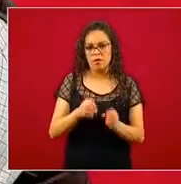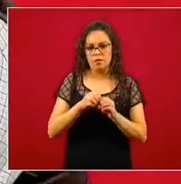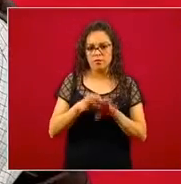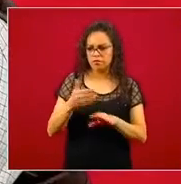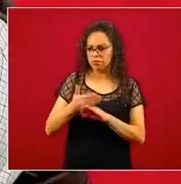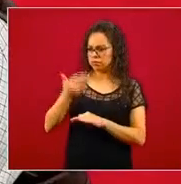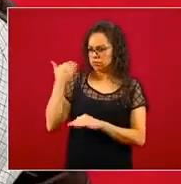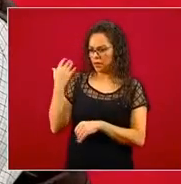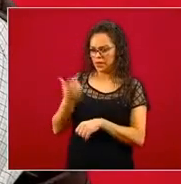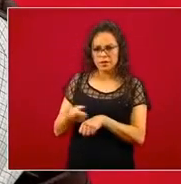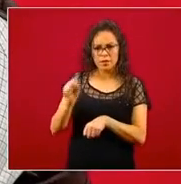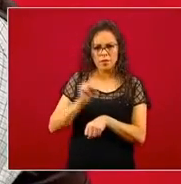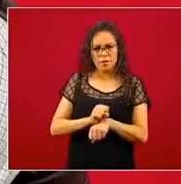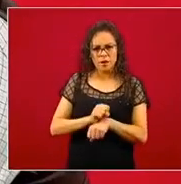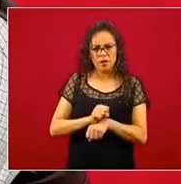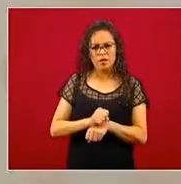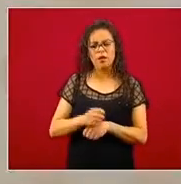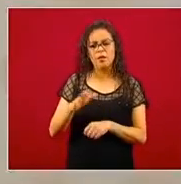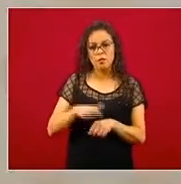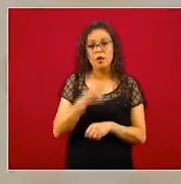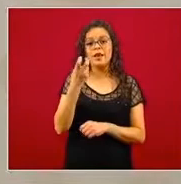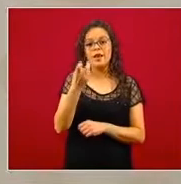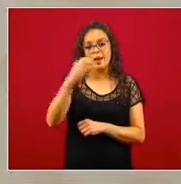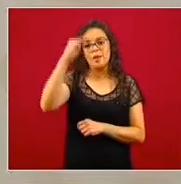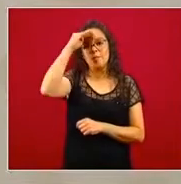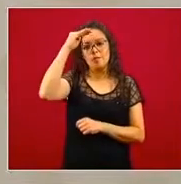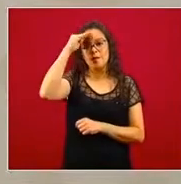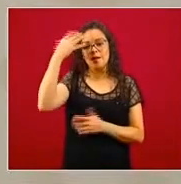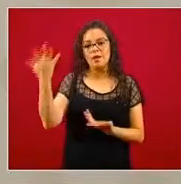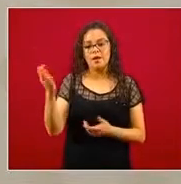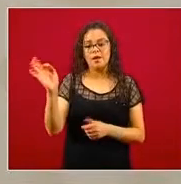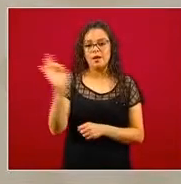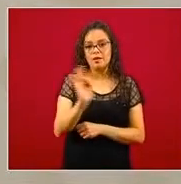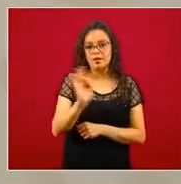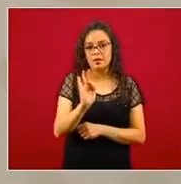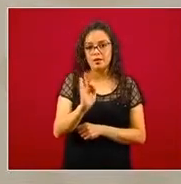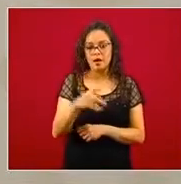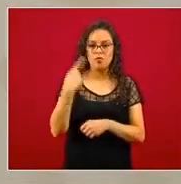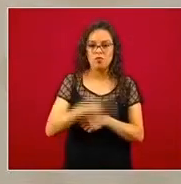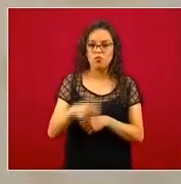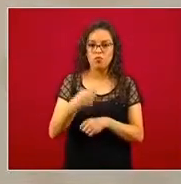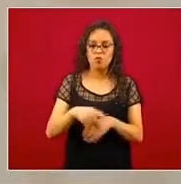that was designed by Mexico City in terms of application mainly,